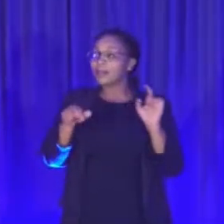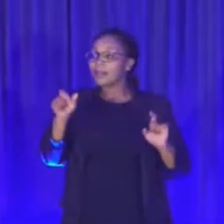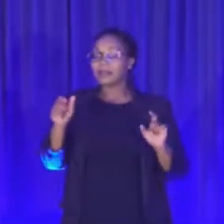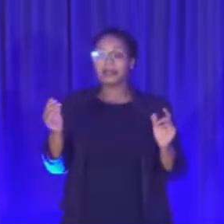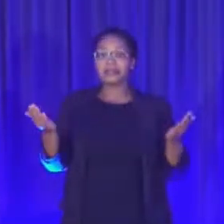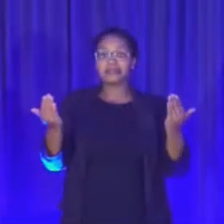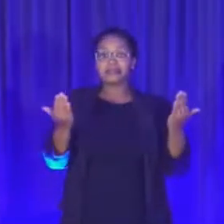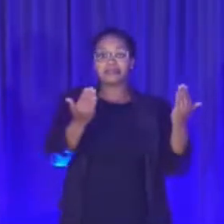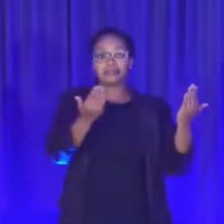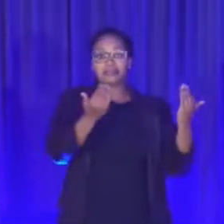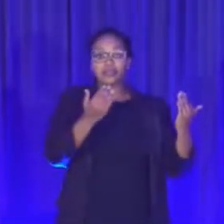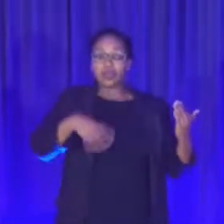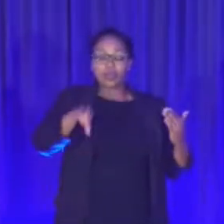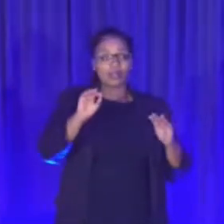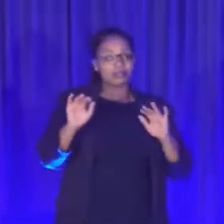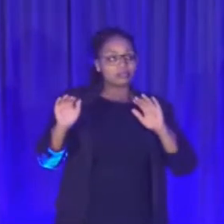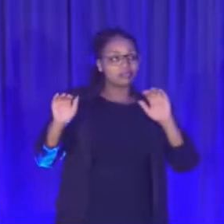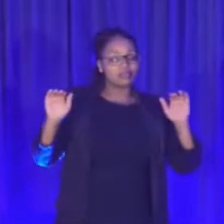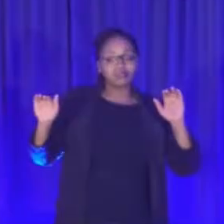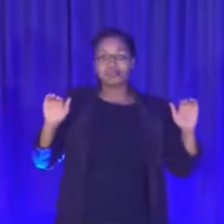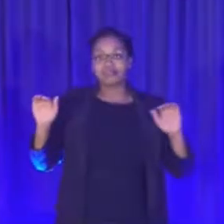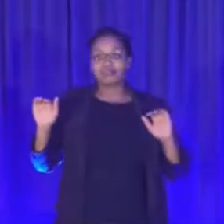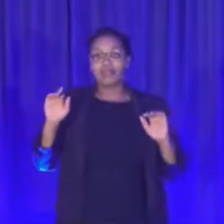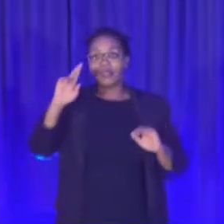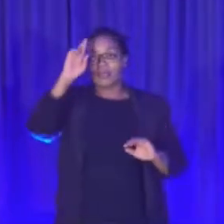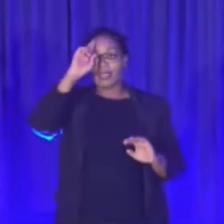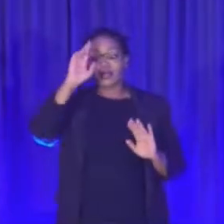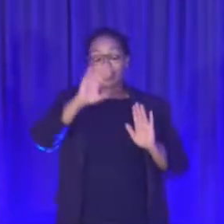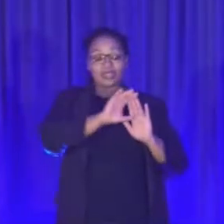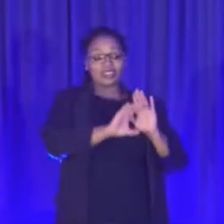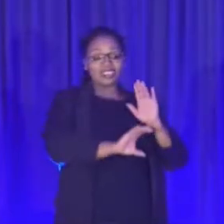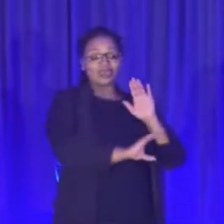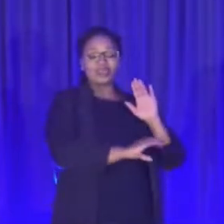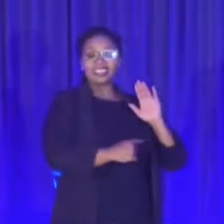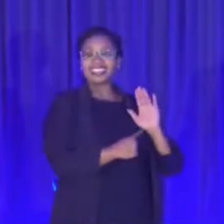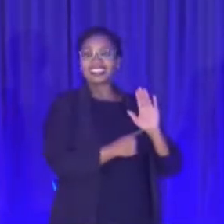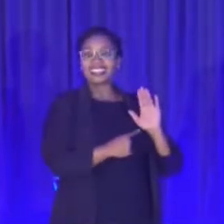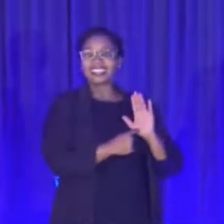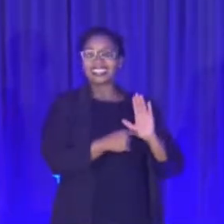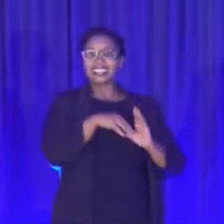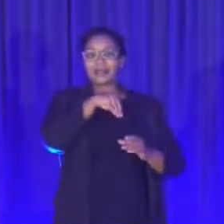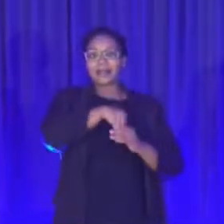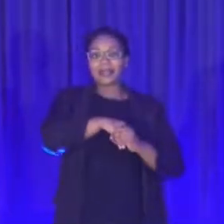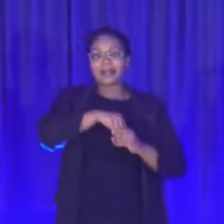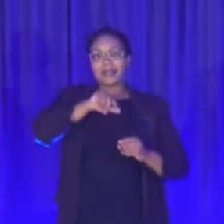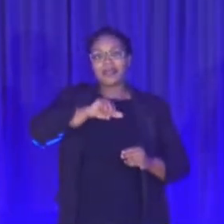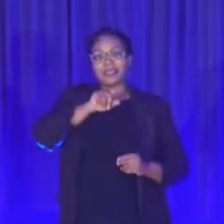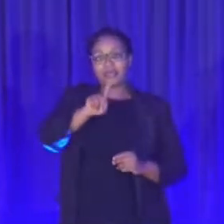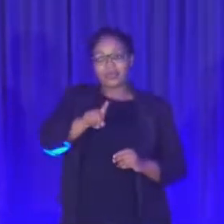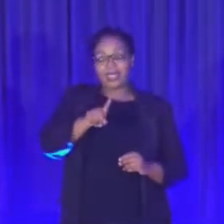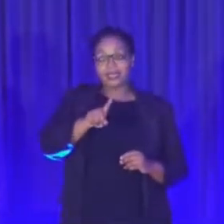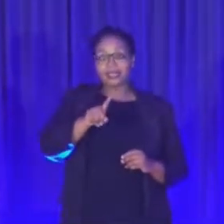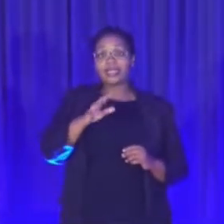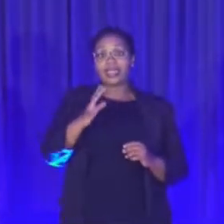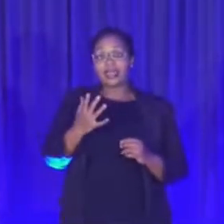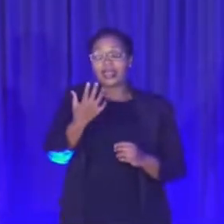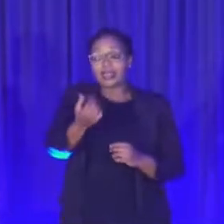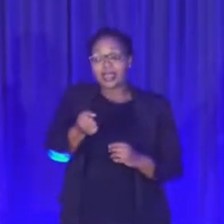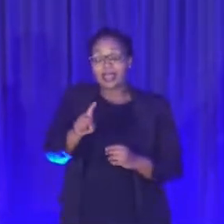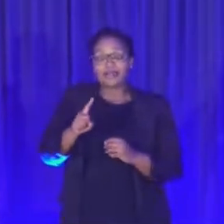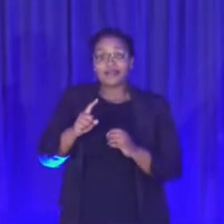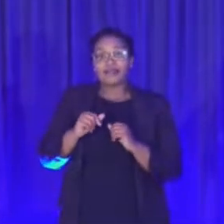abiding reminder about our constitutional ethos. It speaks to the enduring strength of